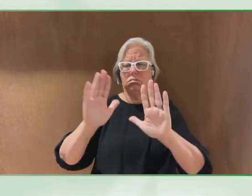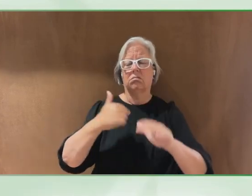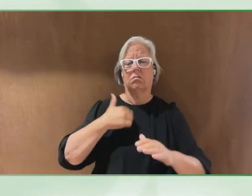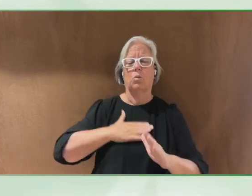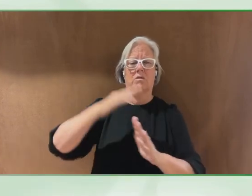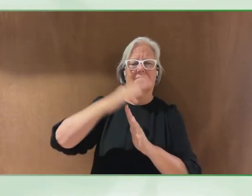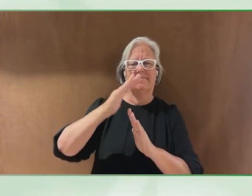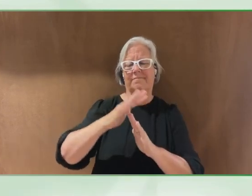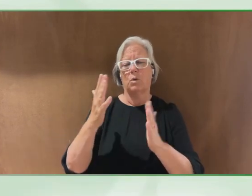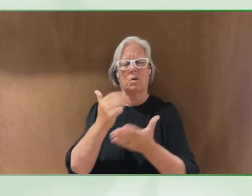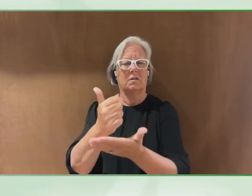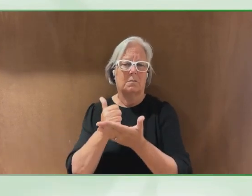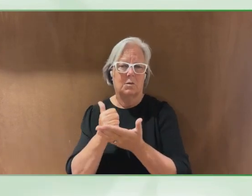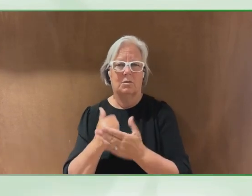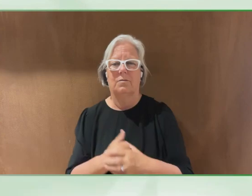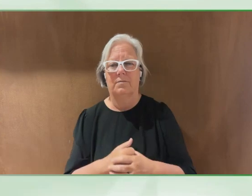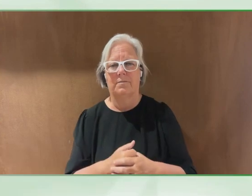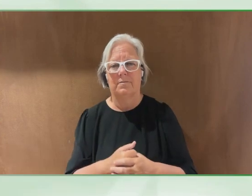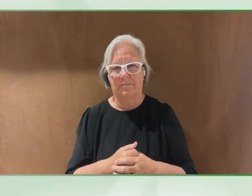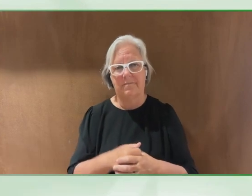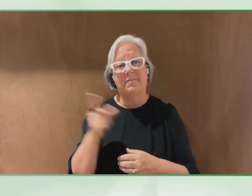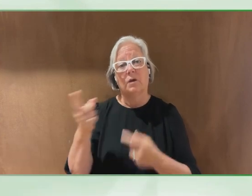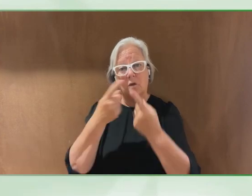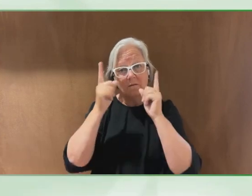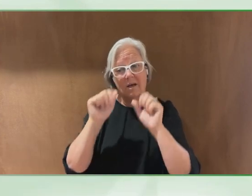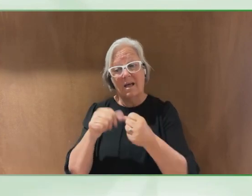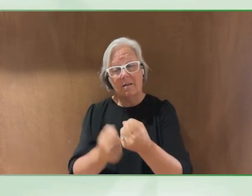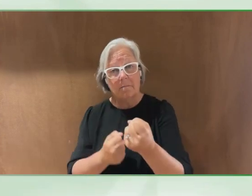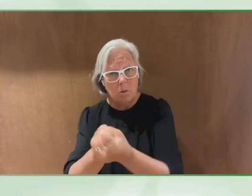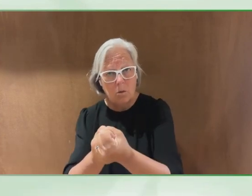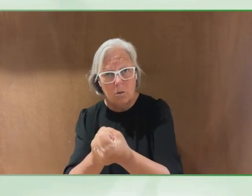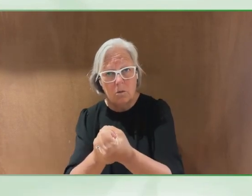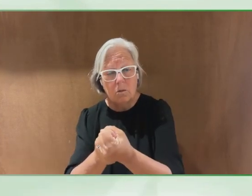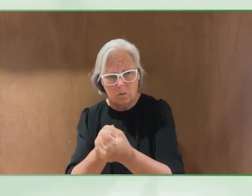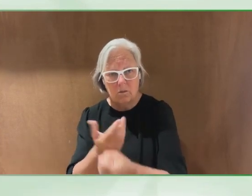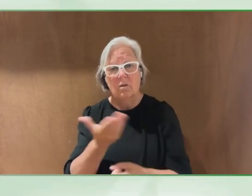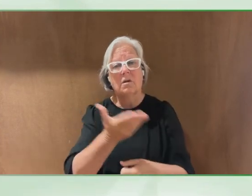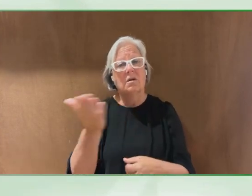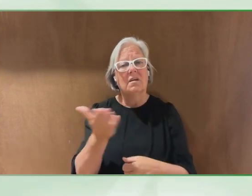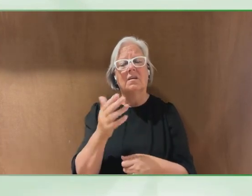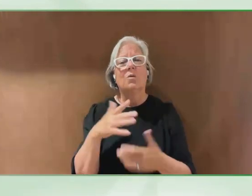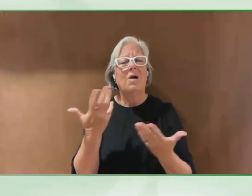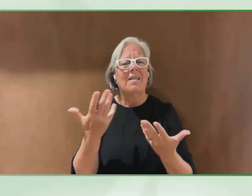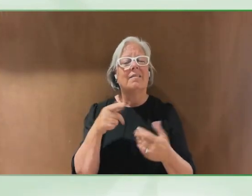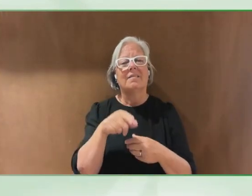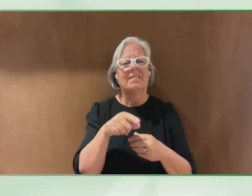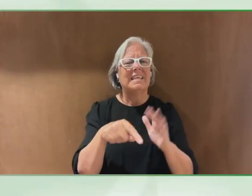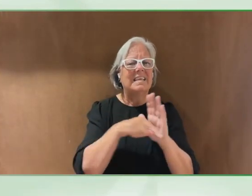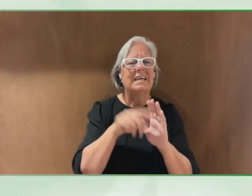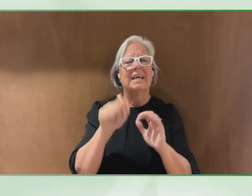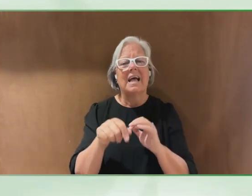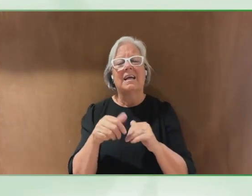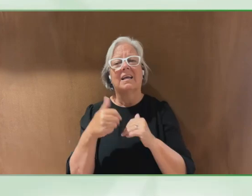I think that the university could support young people with disadvantages and being disabled by providing equipment and tech